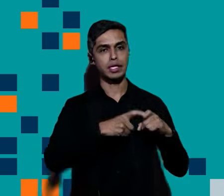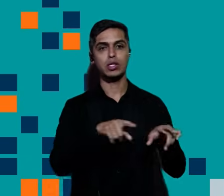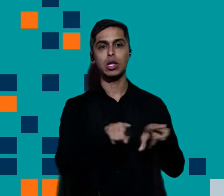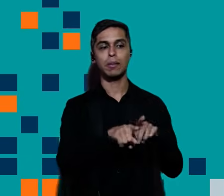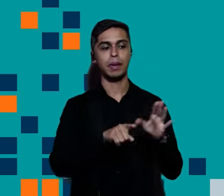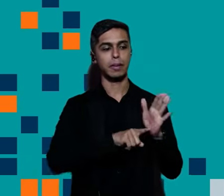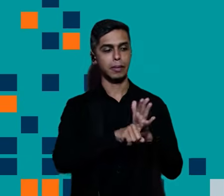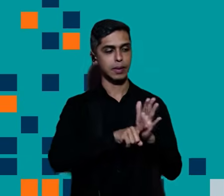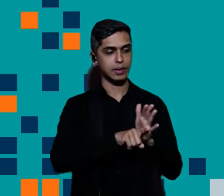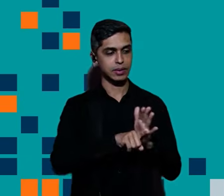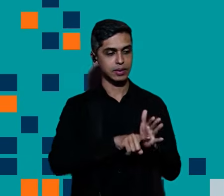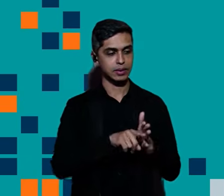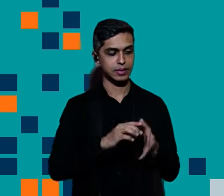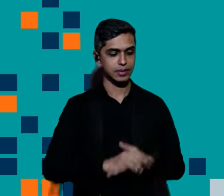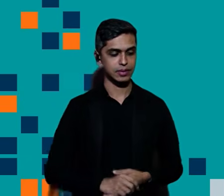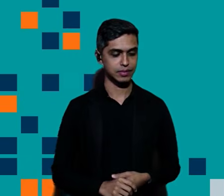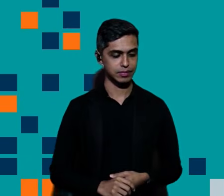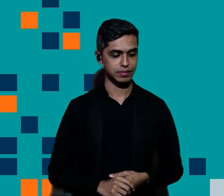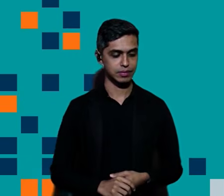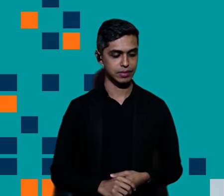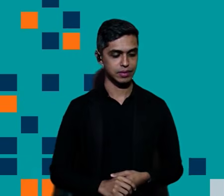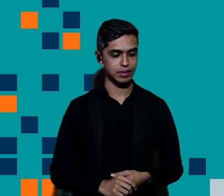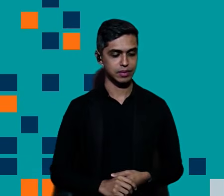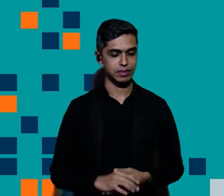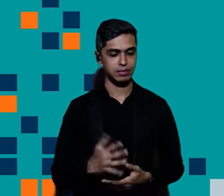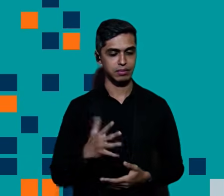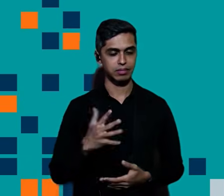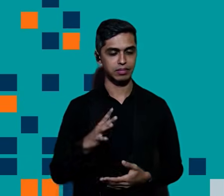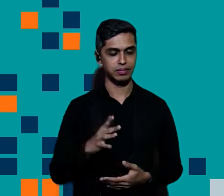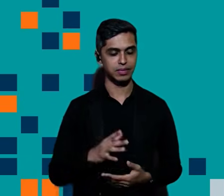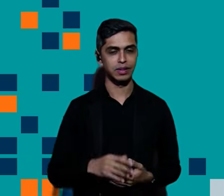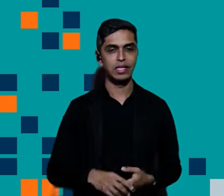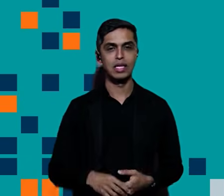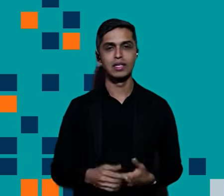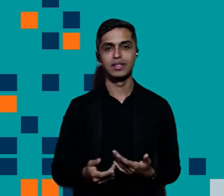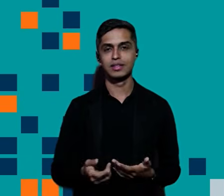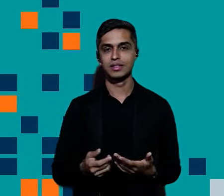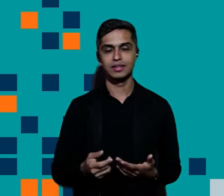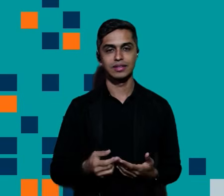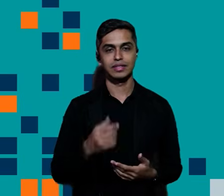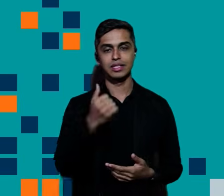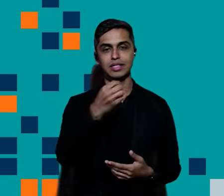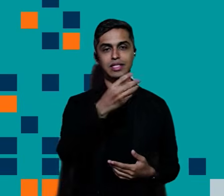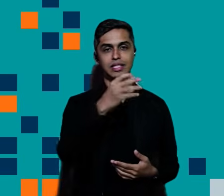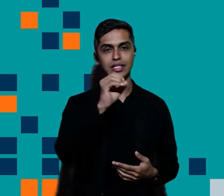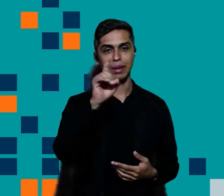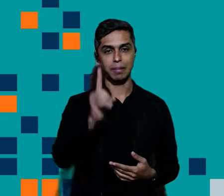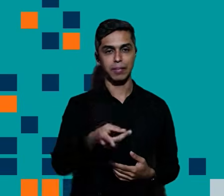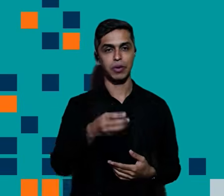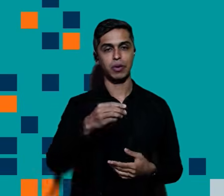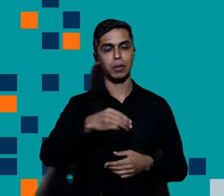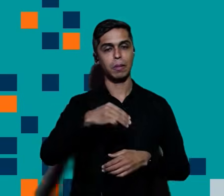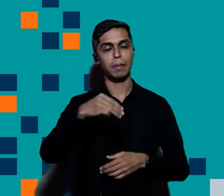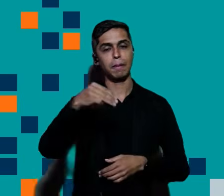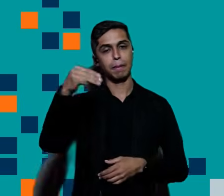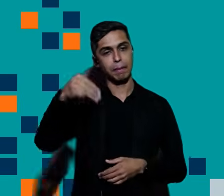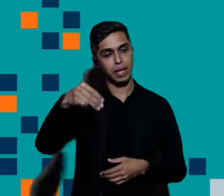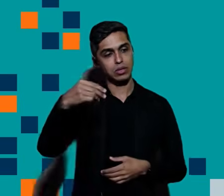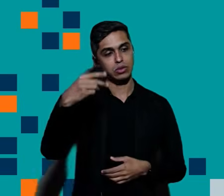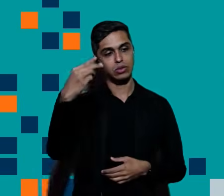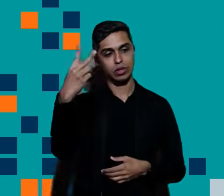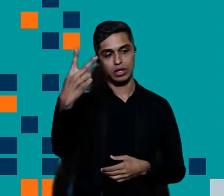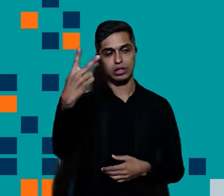somewhere around 300,000 square meters. So a very, very, very big hospital.